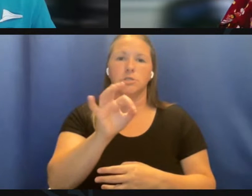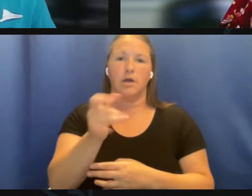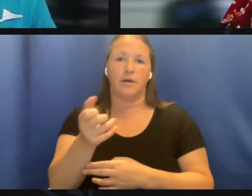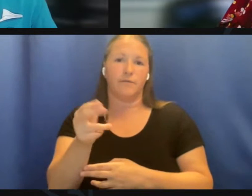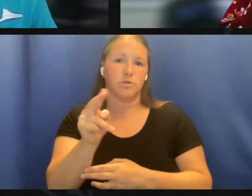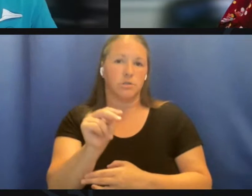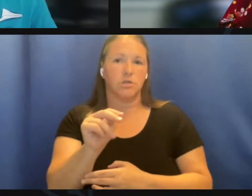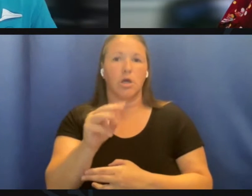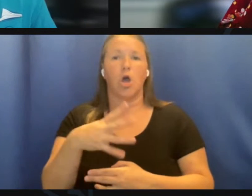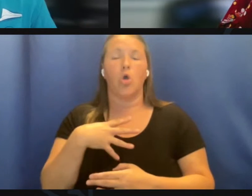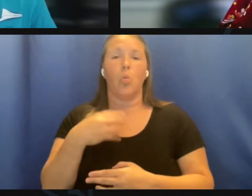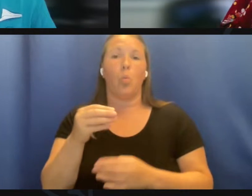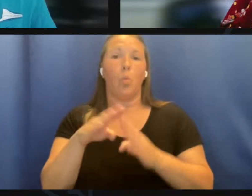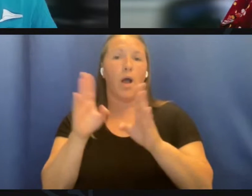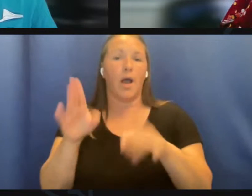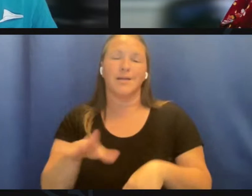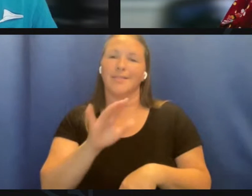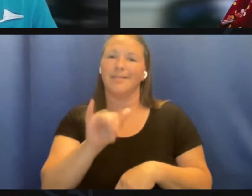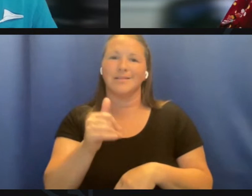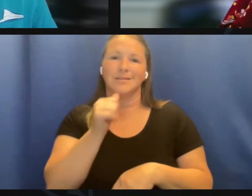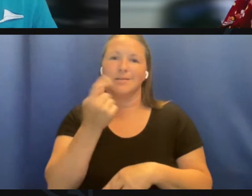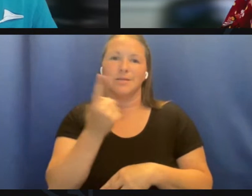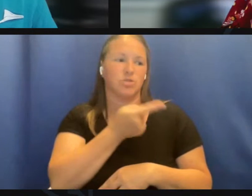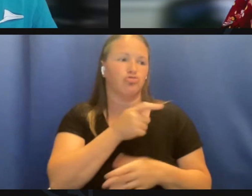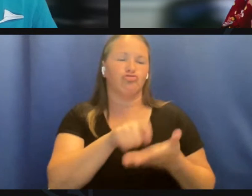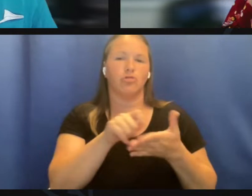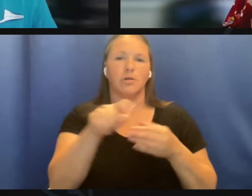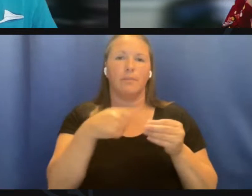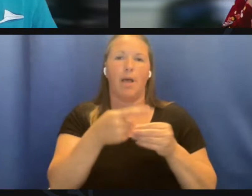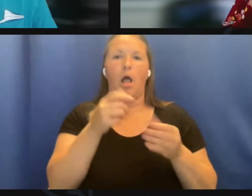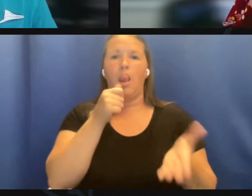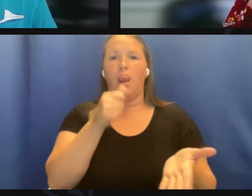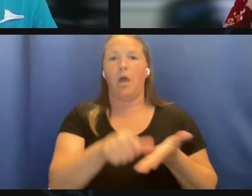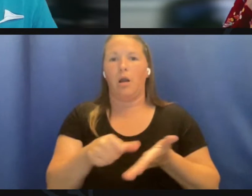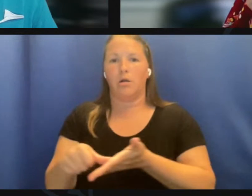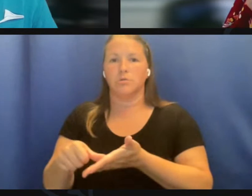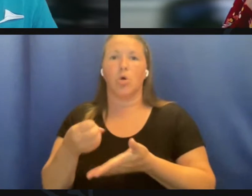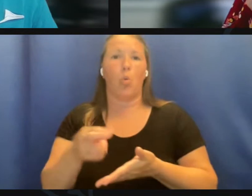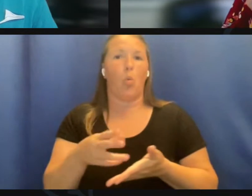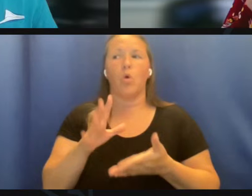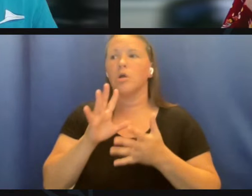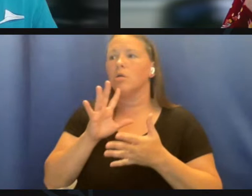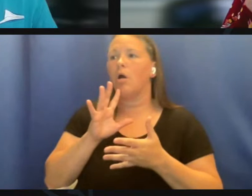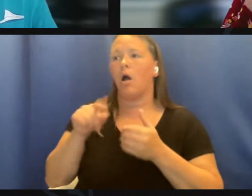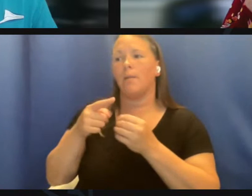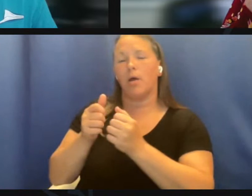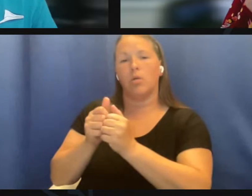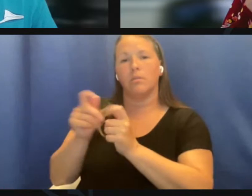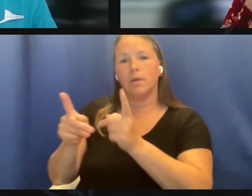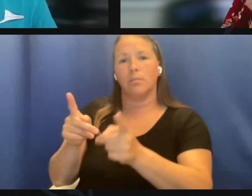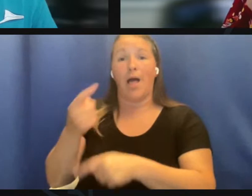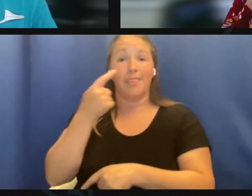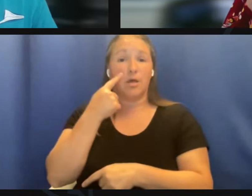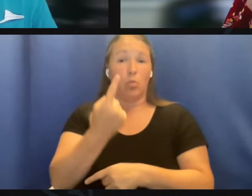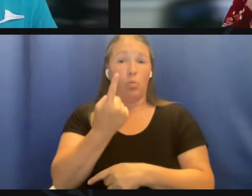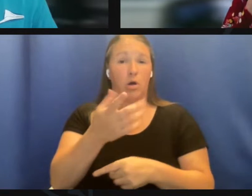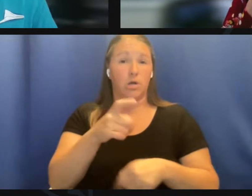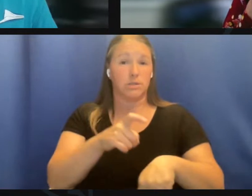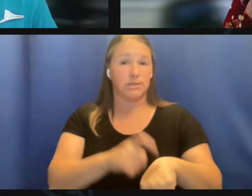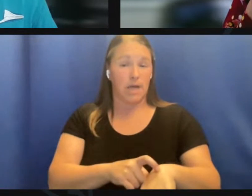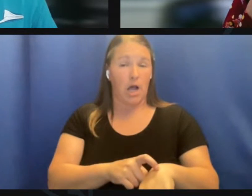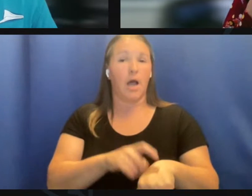with people. I think the one time that she does talk about America that stands out to me, and why I think it sort of goes to